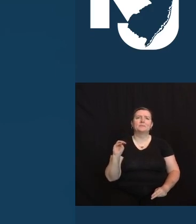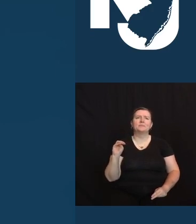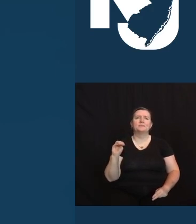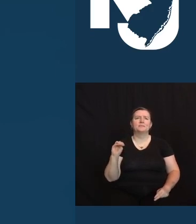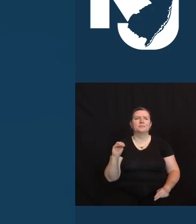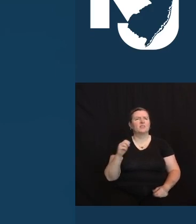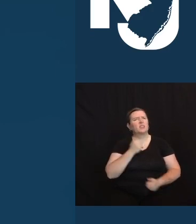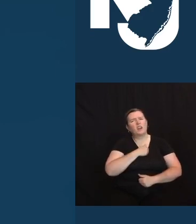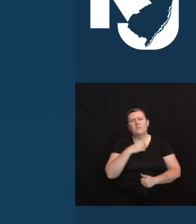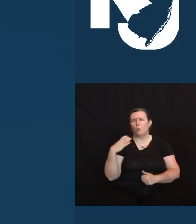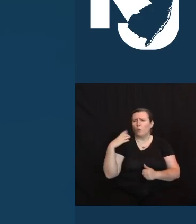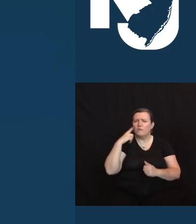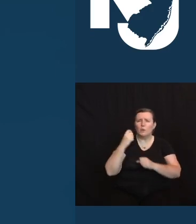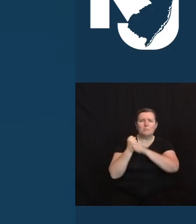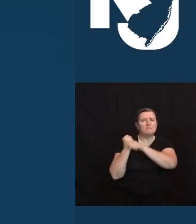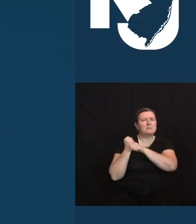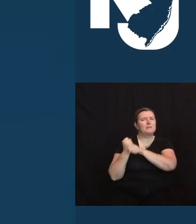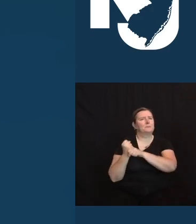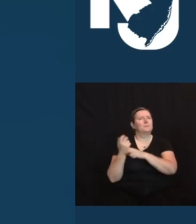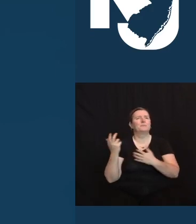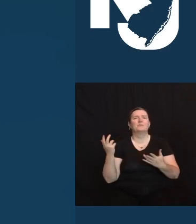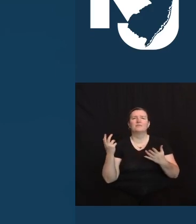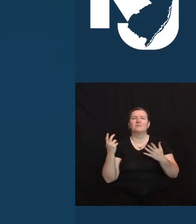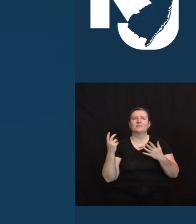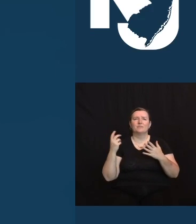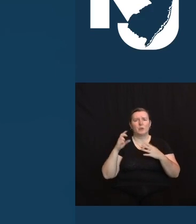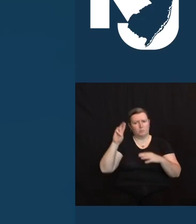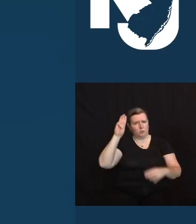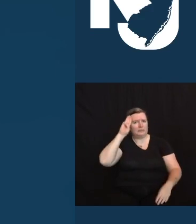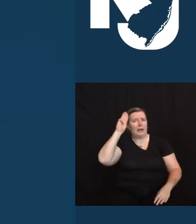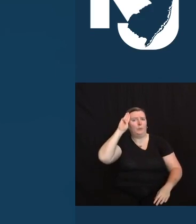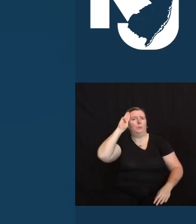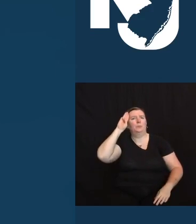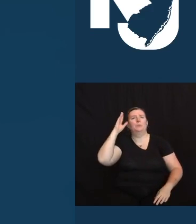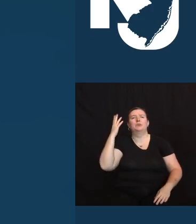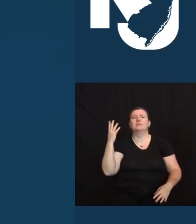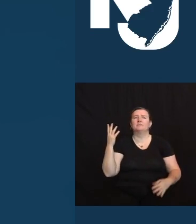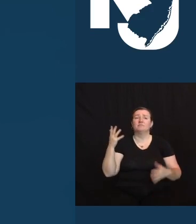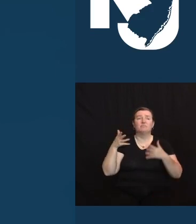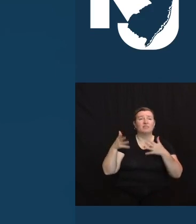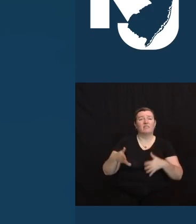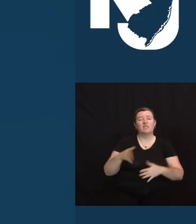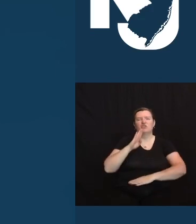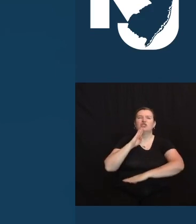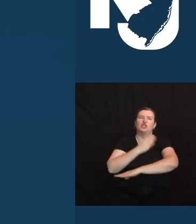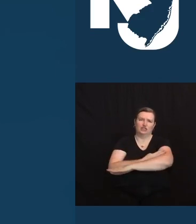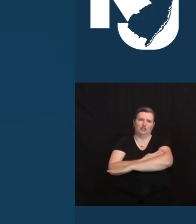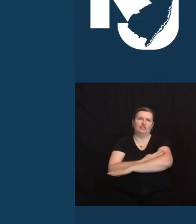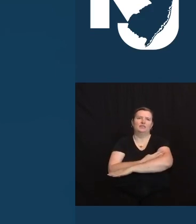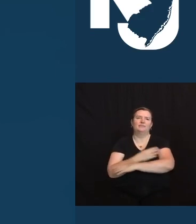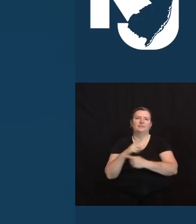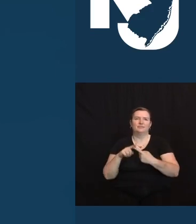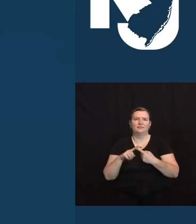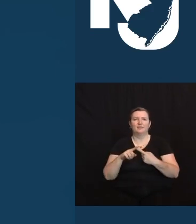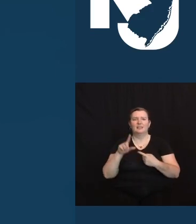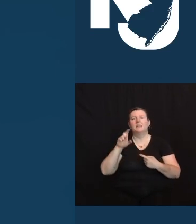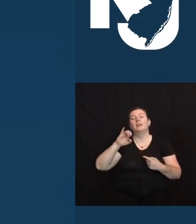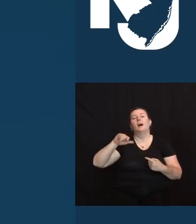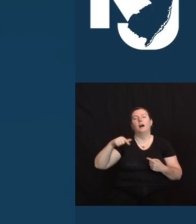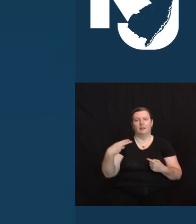Cub Scouts and Boy Scouts. He leaves behind his daughter Lee, with whom I had the great honor of speaking, and his son